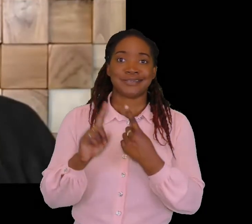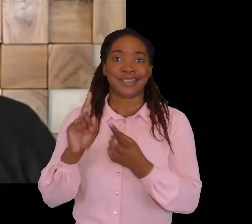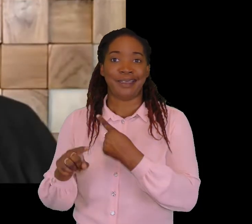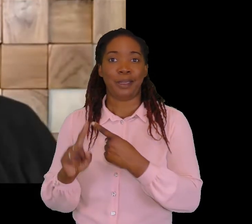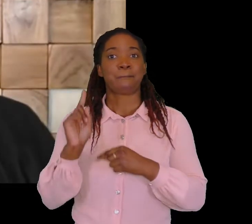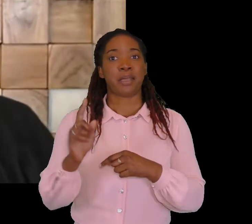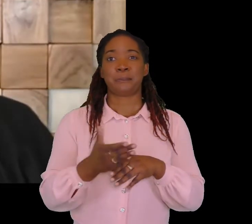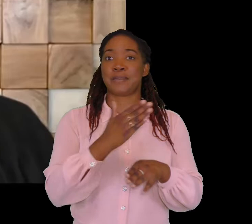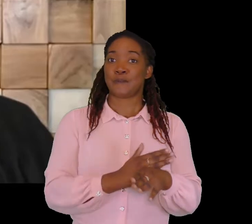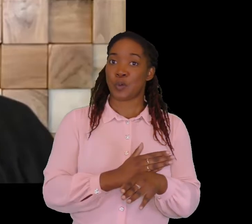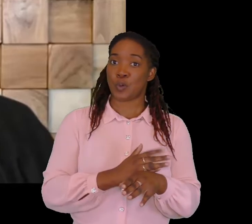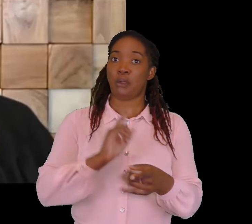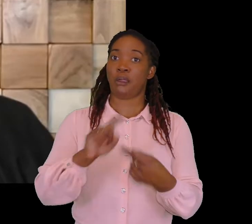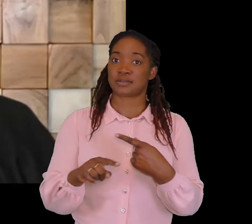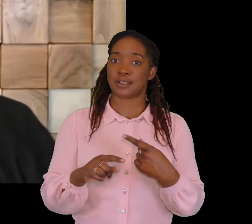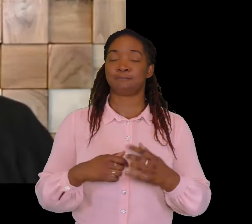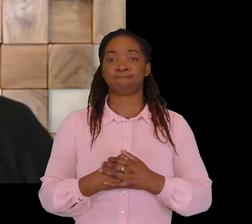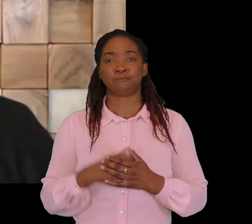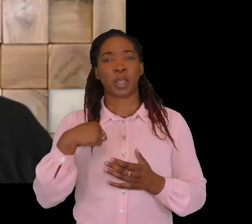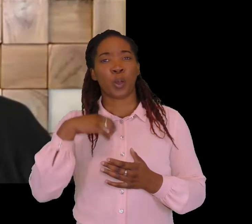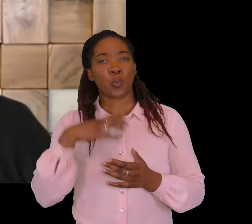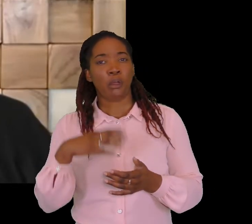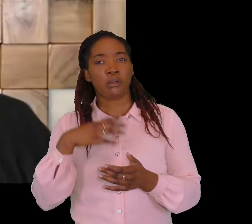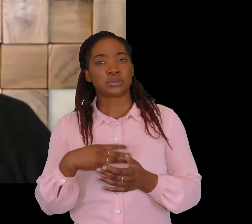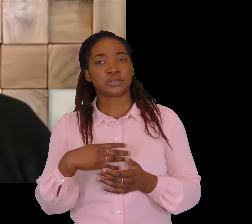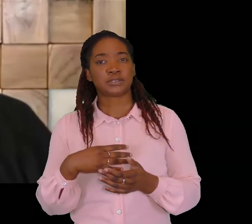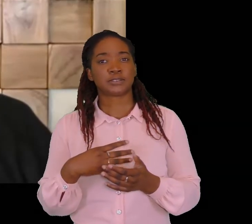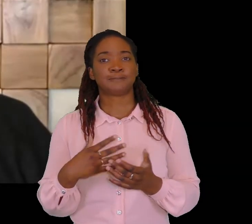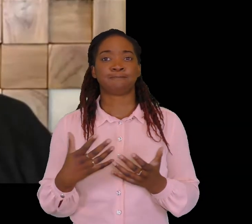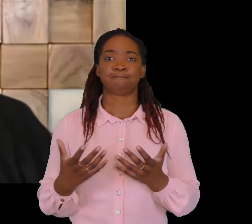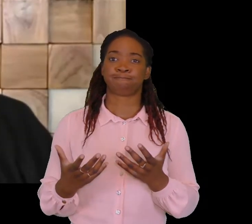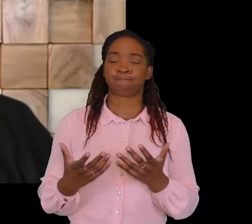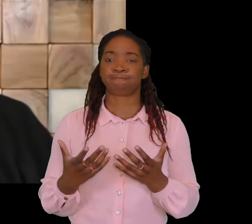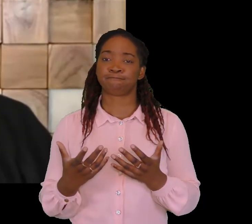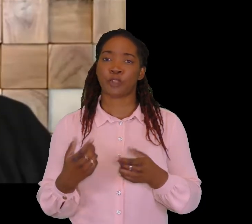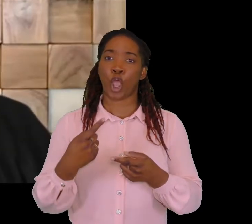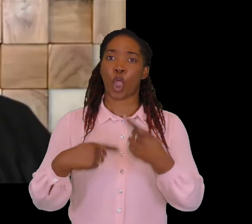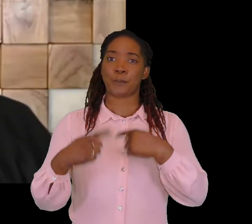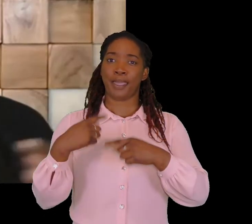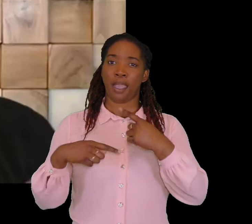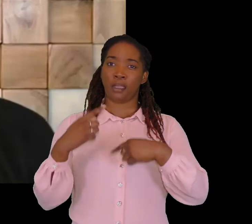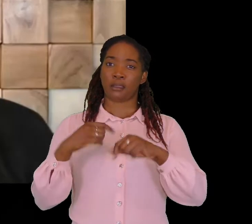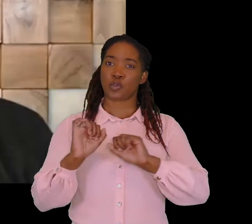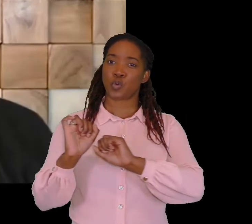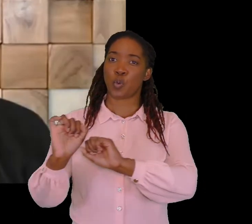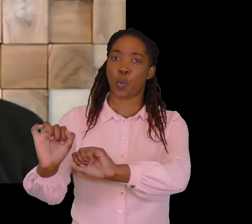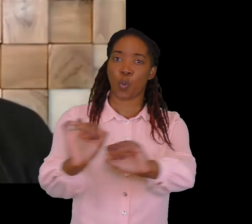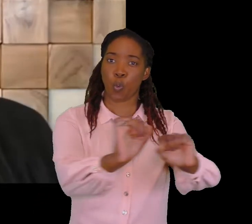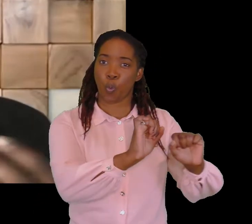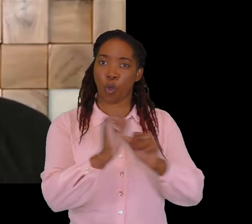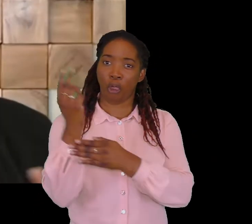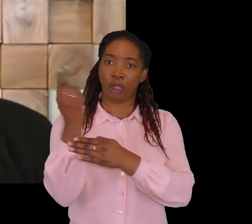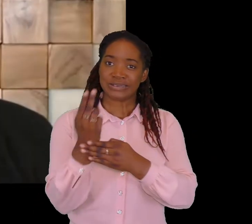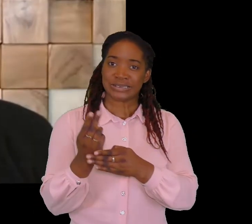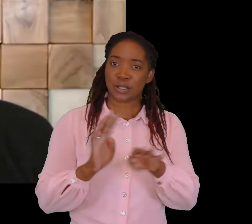that, I wanted to kind of go back to your artistic practices